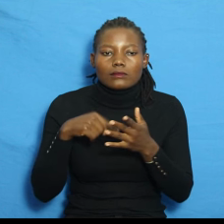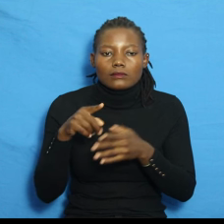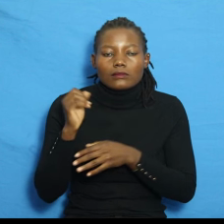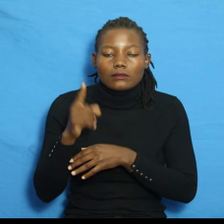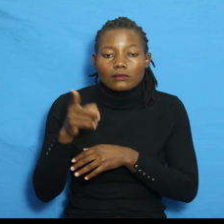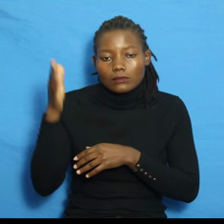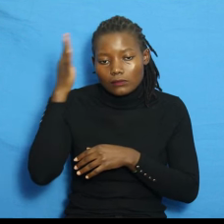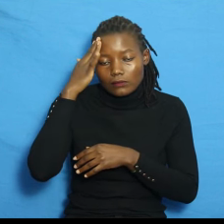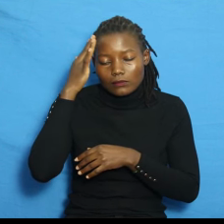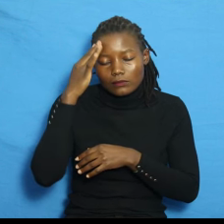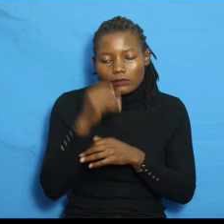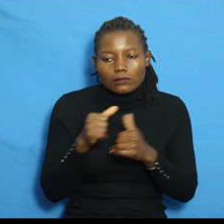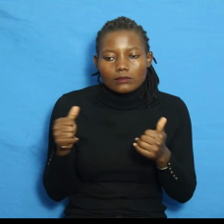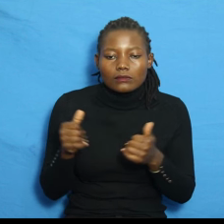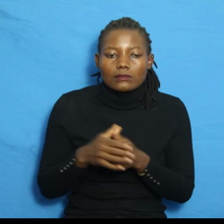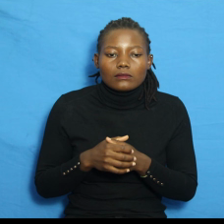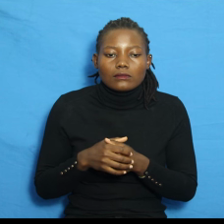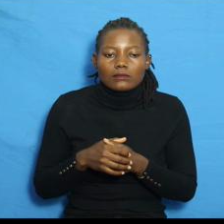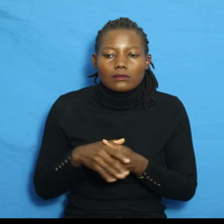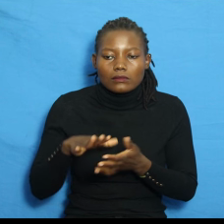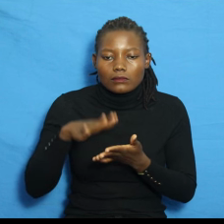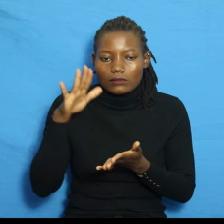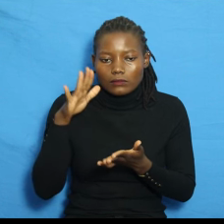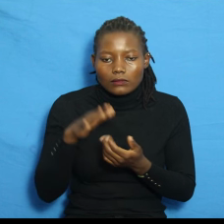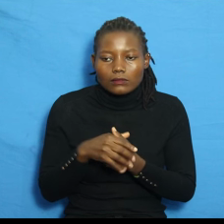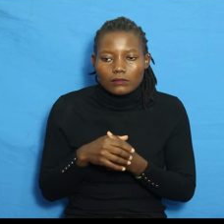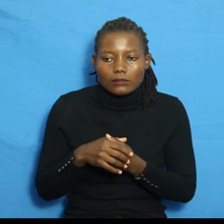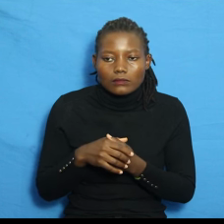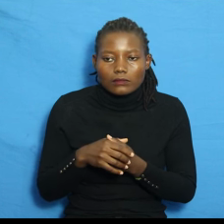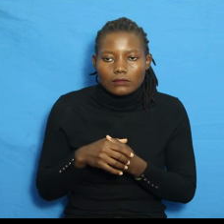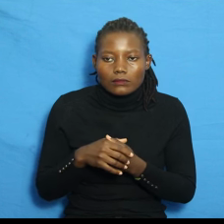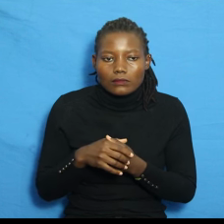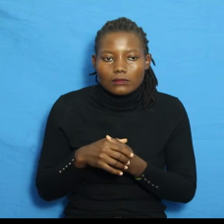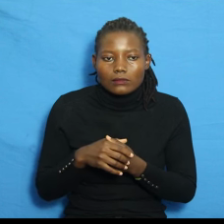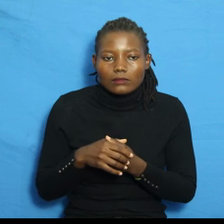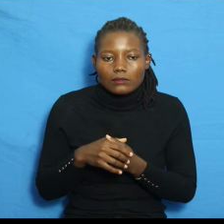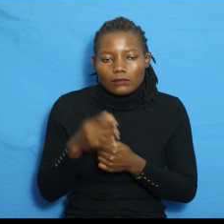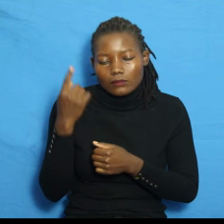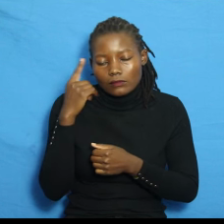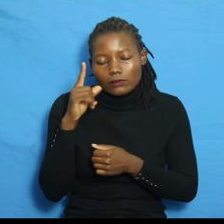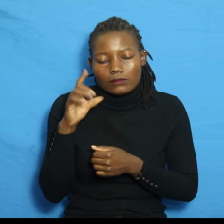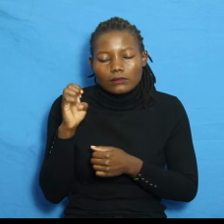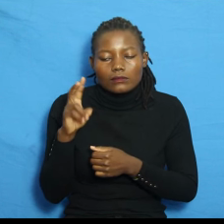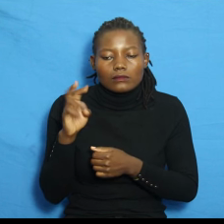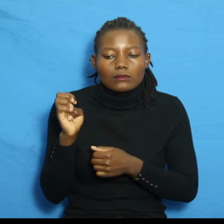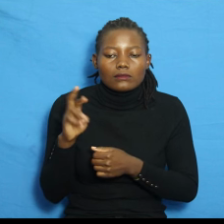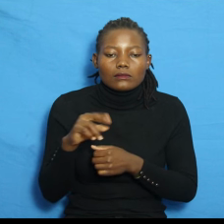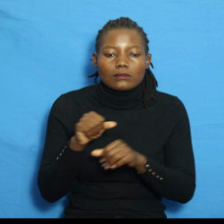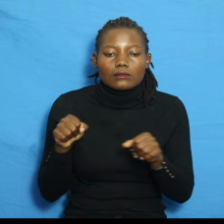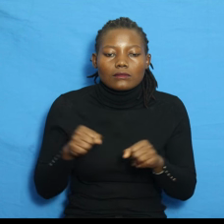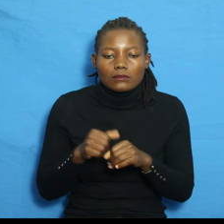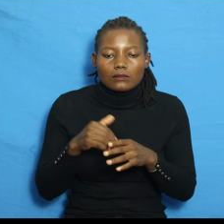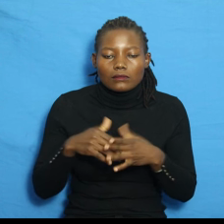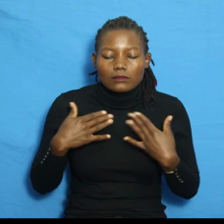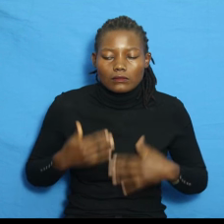in the body. But what you need to take note of is that most of the